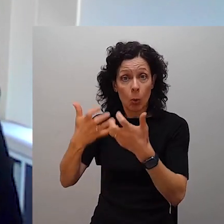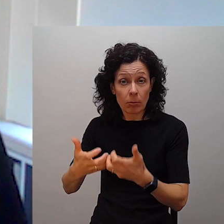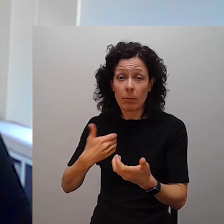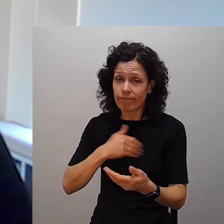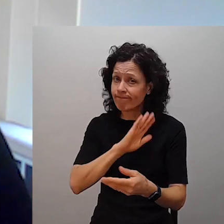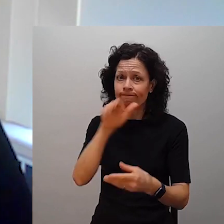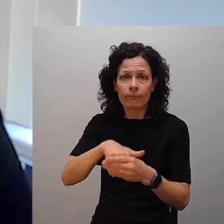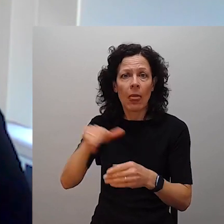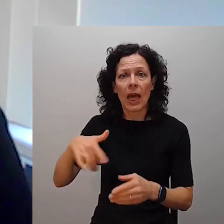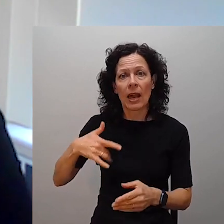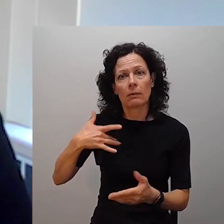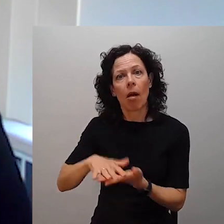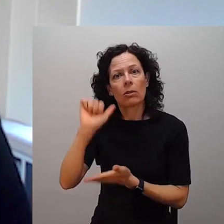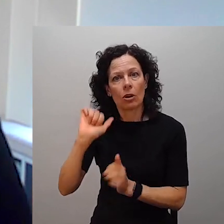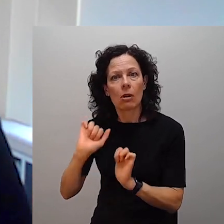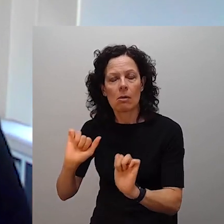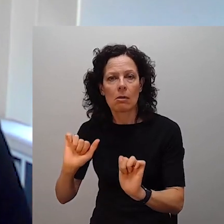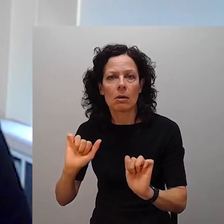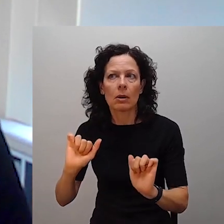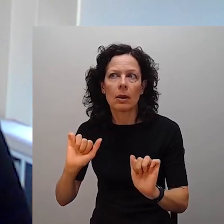that lifestyle, and as someone who